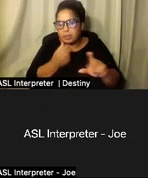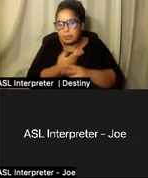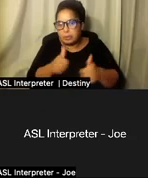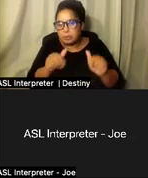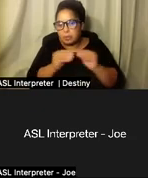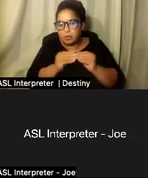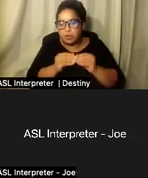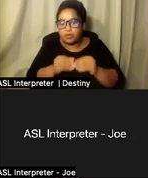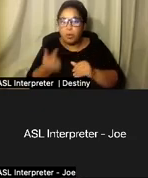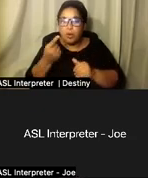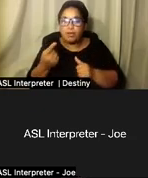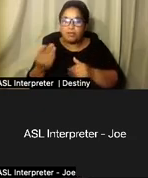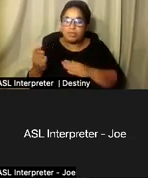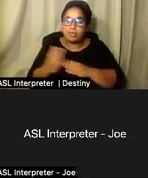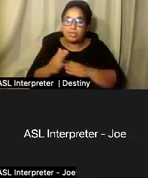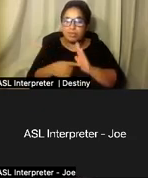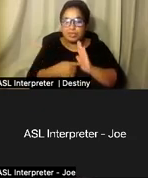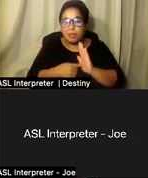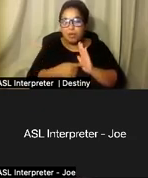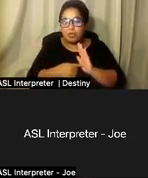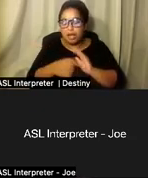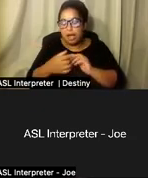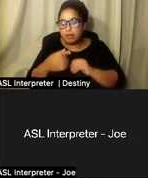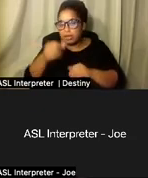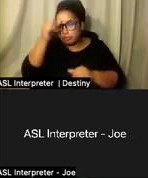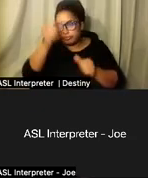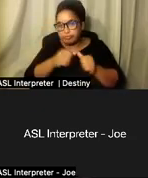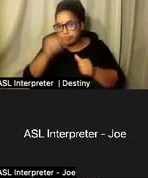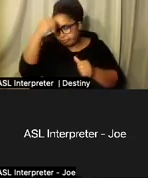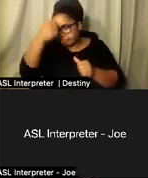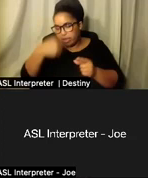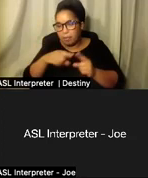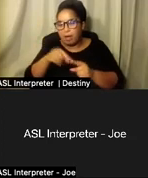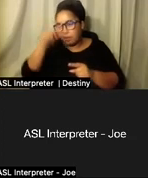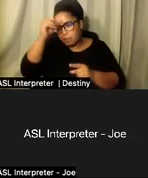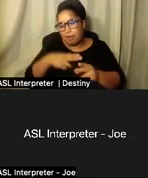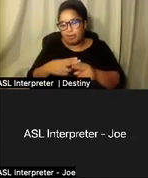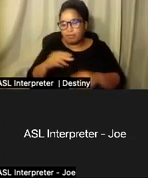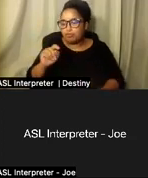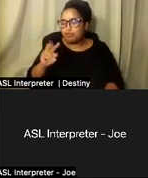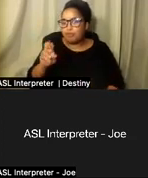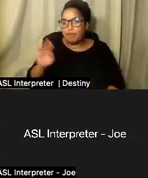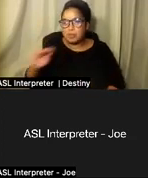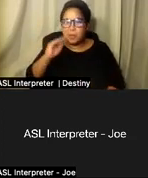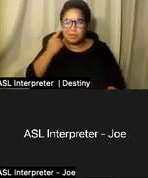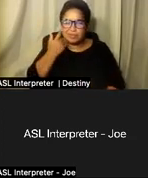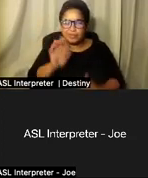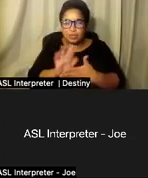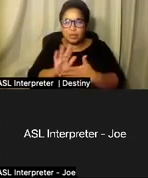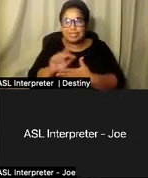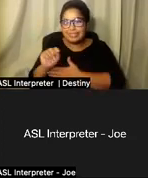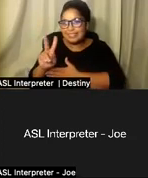the one that stuck with me the most about Trevyn's home. And that is this